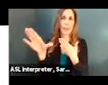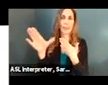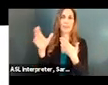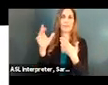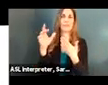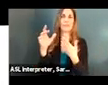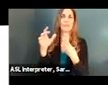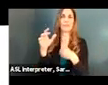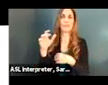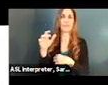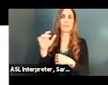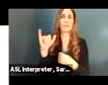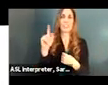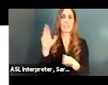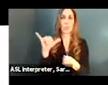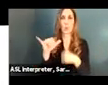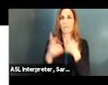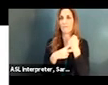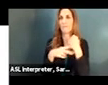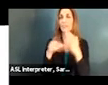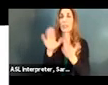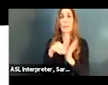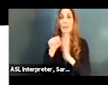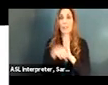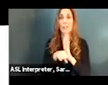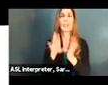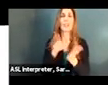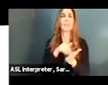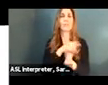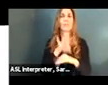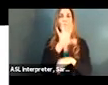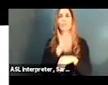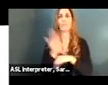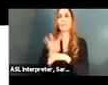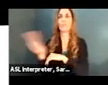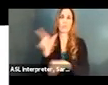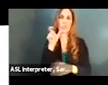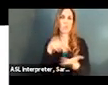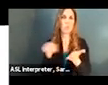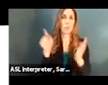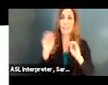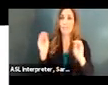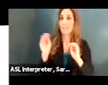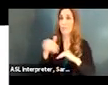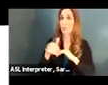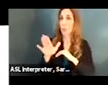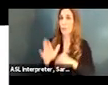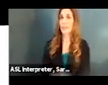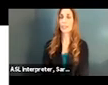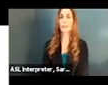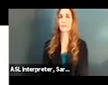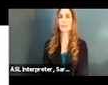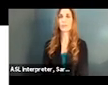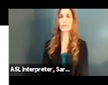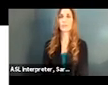centralized inventory in the middle of the state, and we ship it back and forth, and you don't have to pay for any shipping. And frankly,